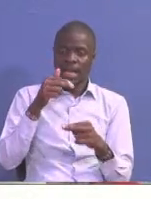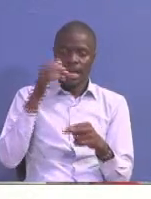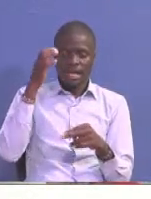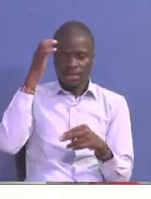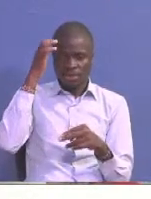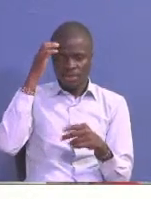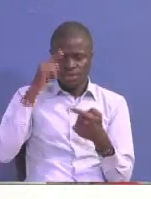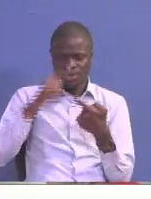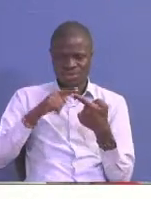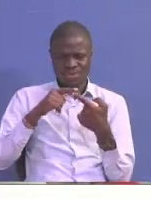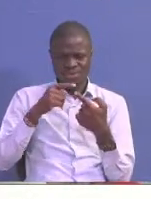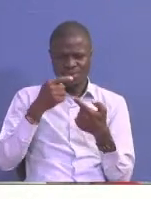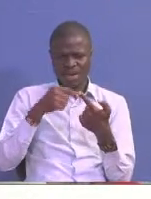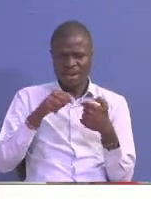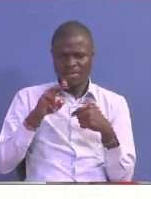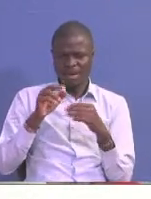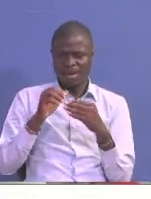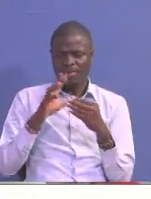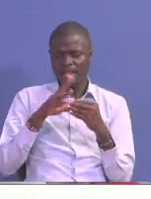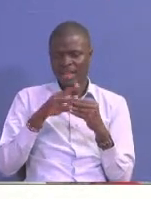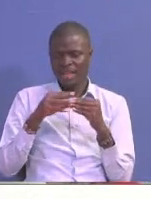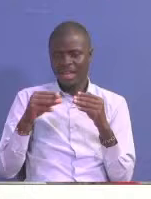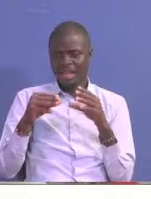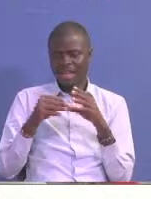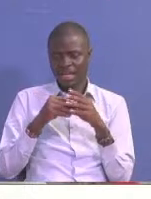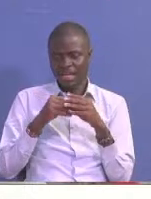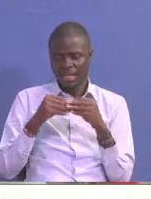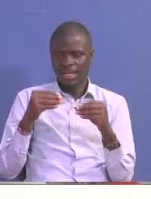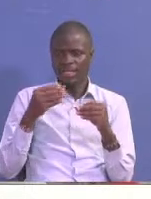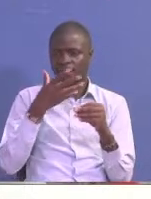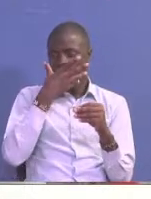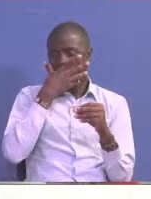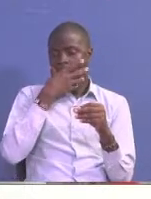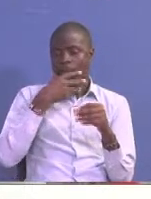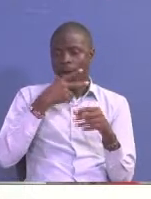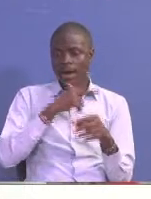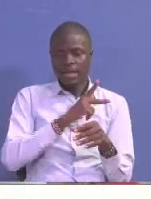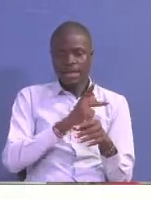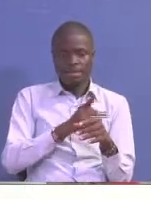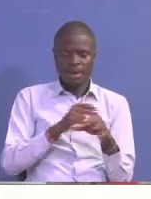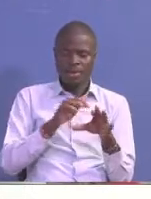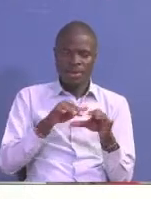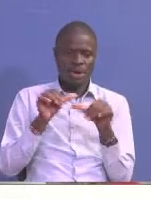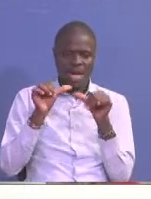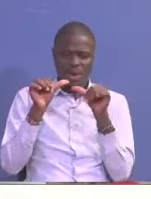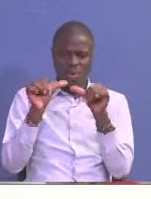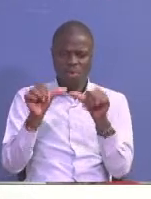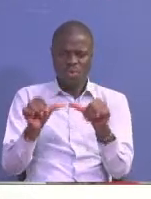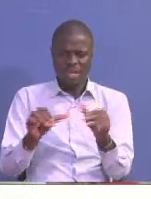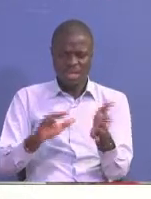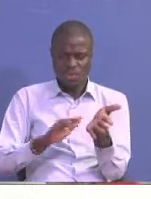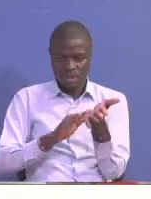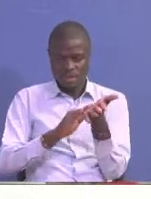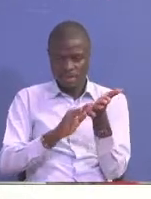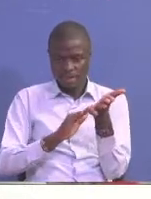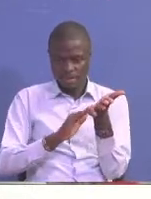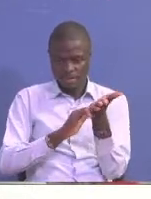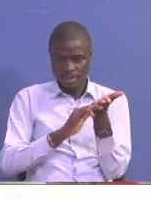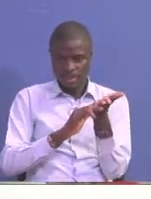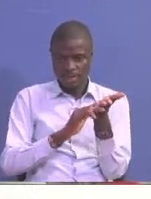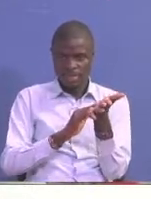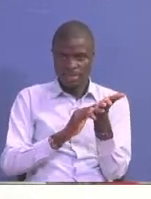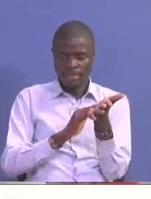produce creative and innovative manpower on a continuous basis.